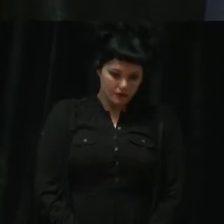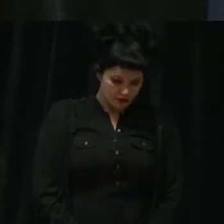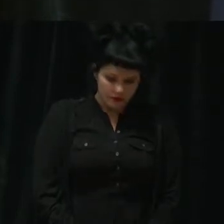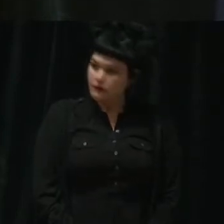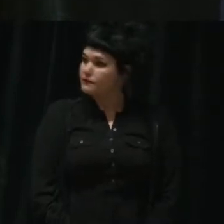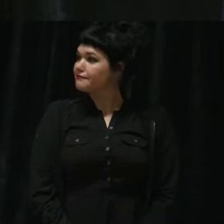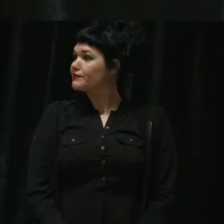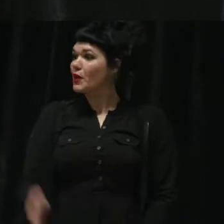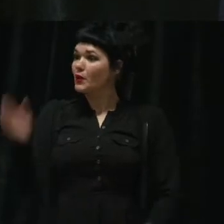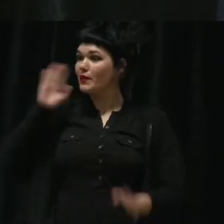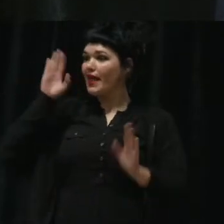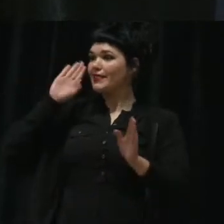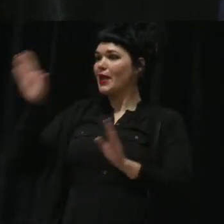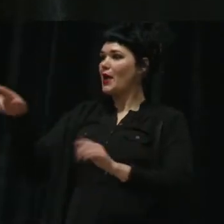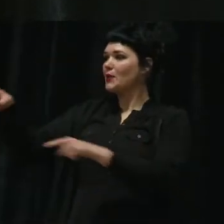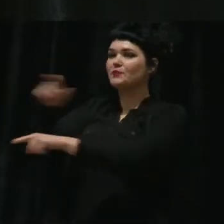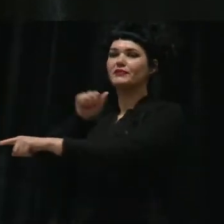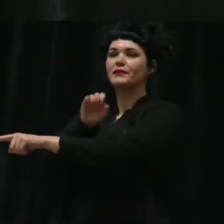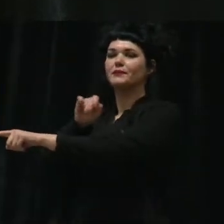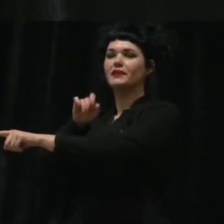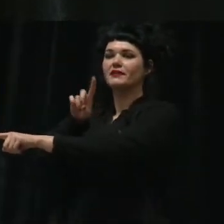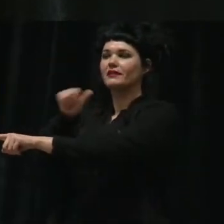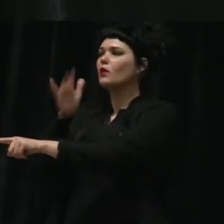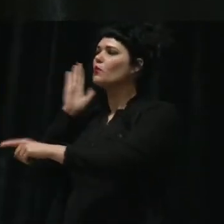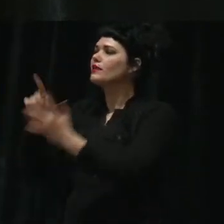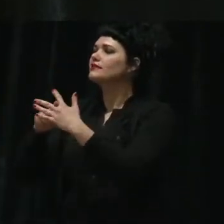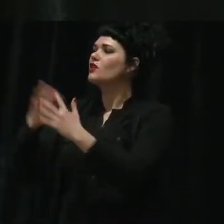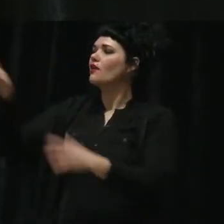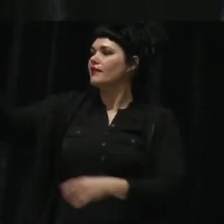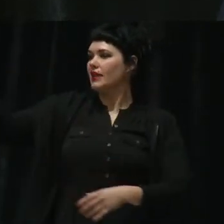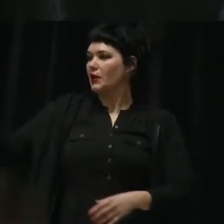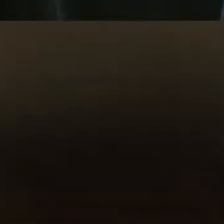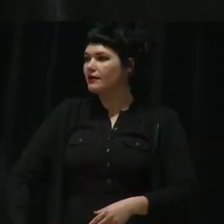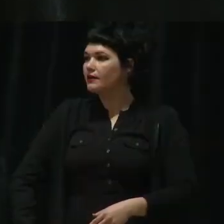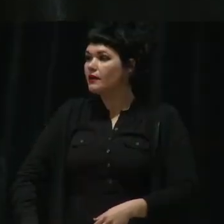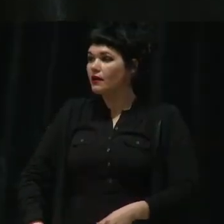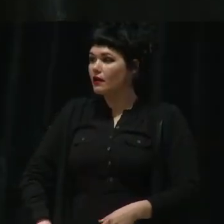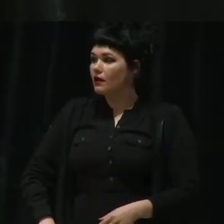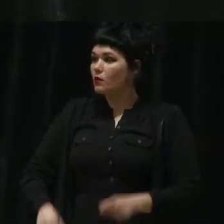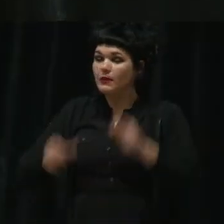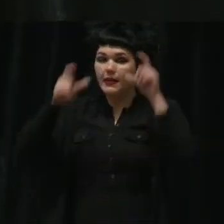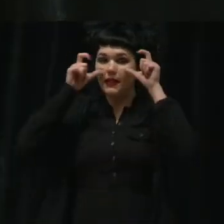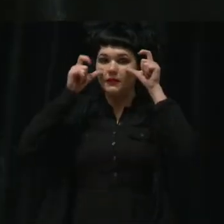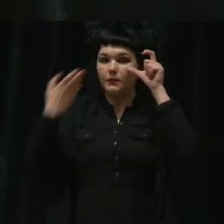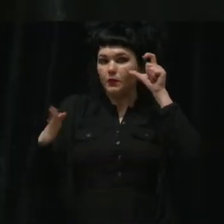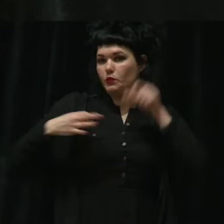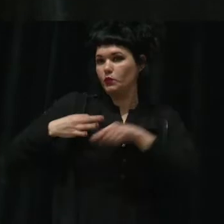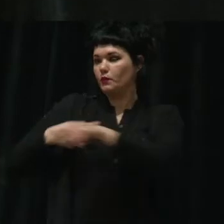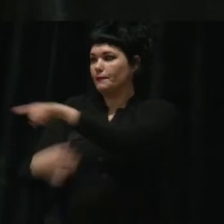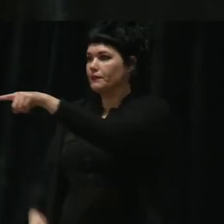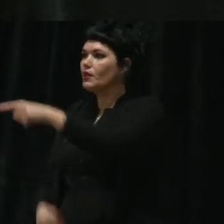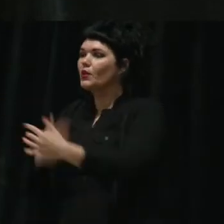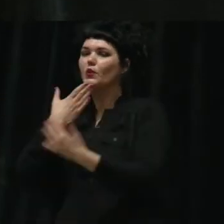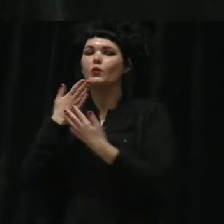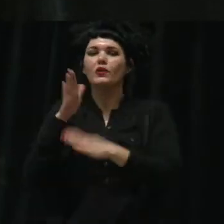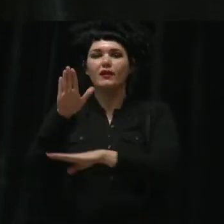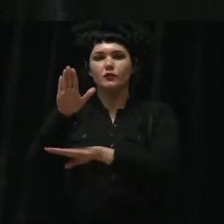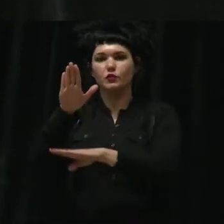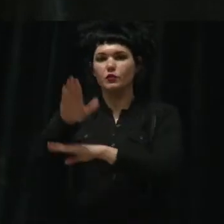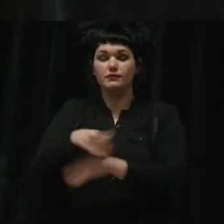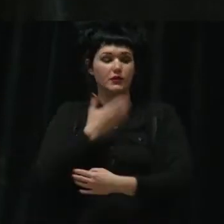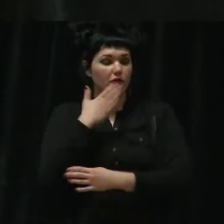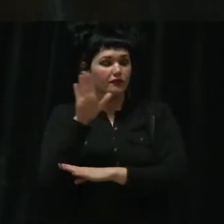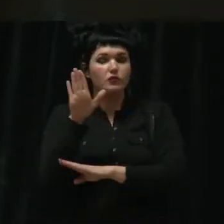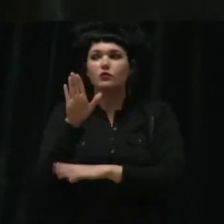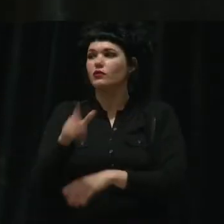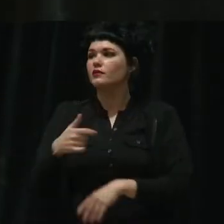Three. Oh, hello. Rob, we're going to start right over here. Okay. Yes. Hey, good afternoon. Good